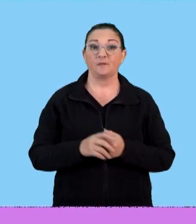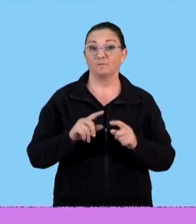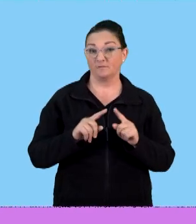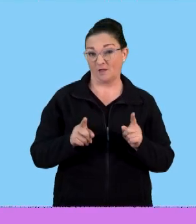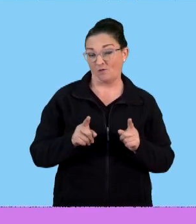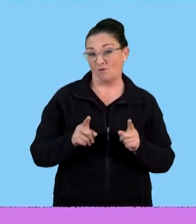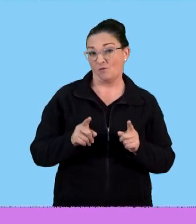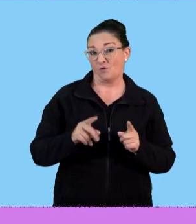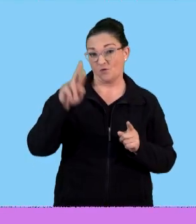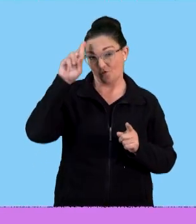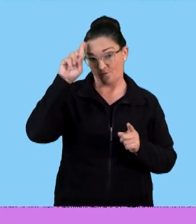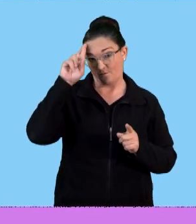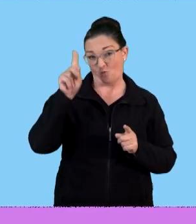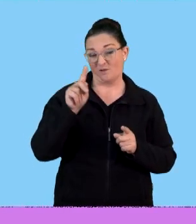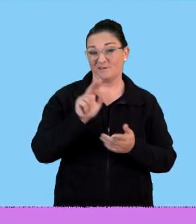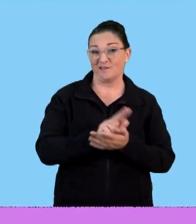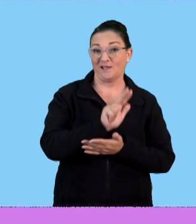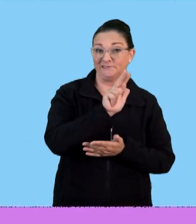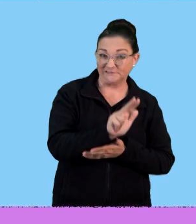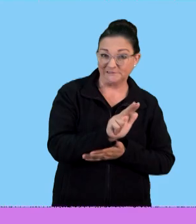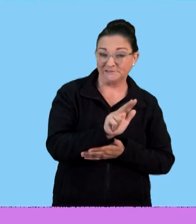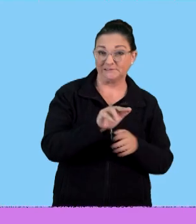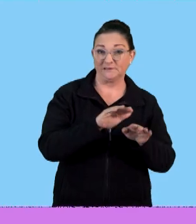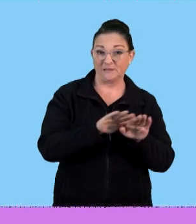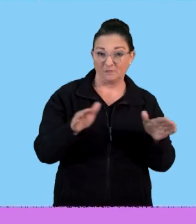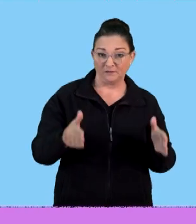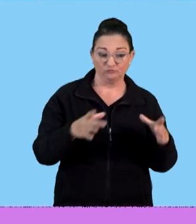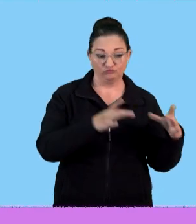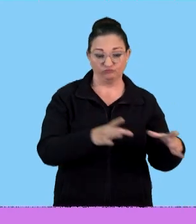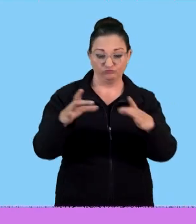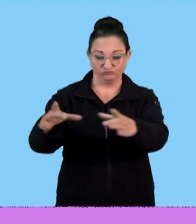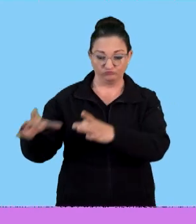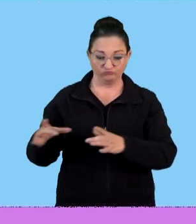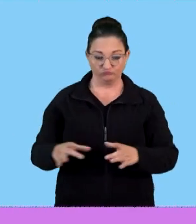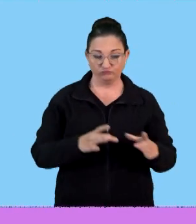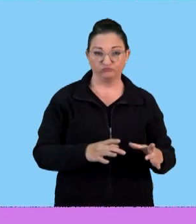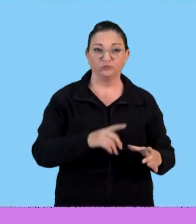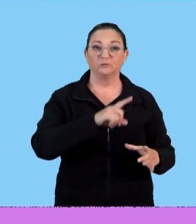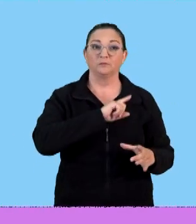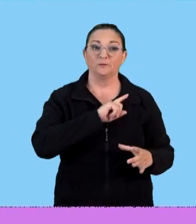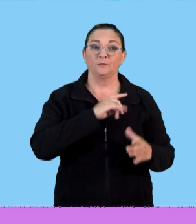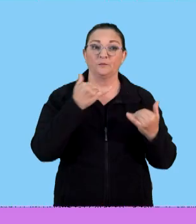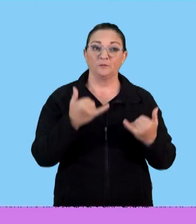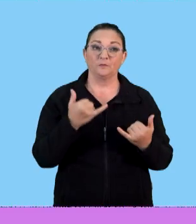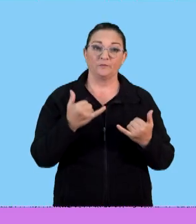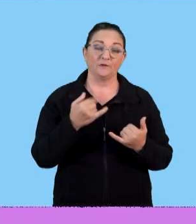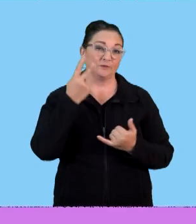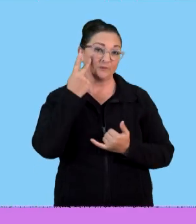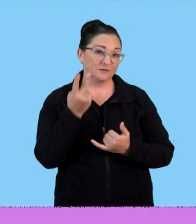But remember, there are 18 tables. So therefore, and I'll write here so that you can clearly see, I'll